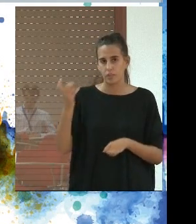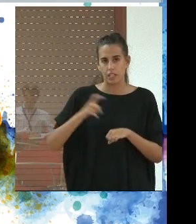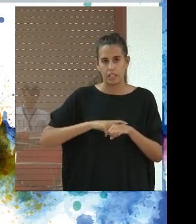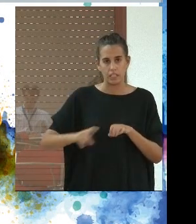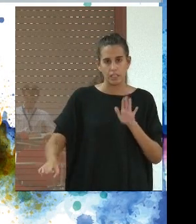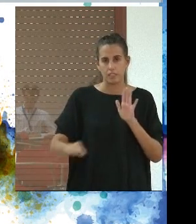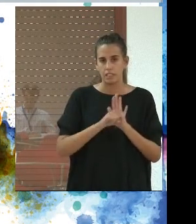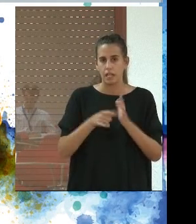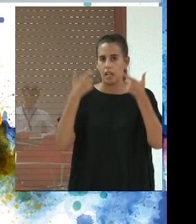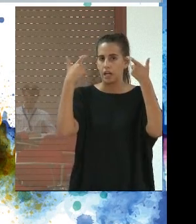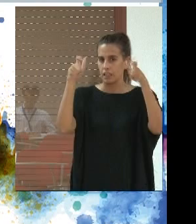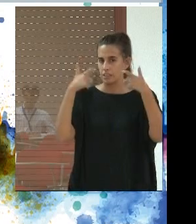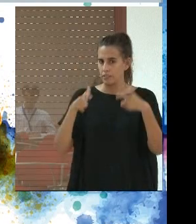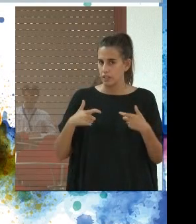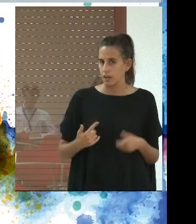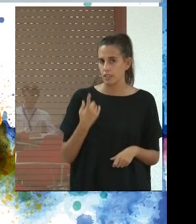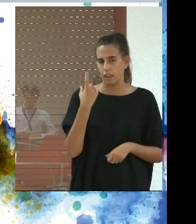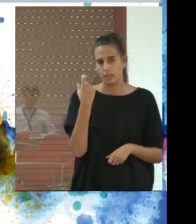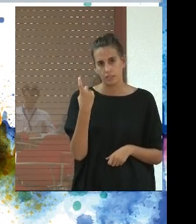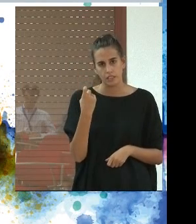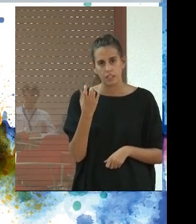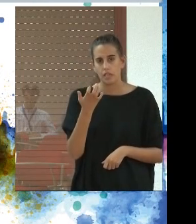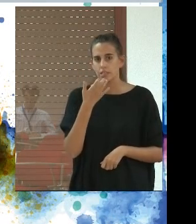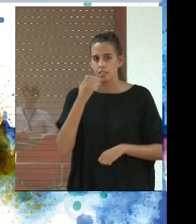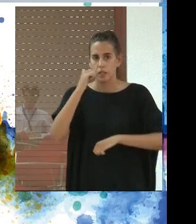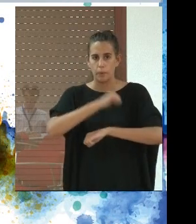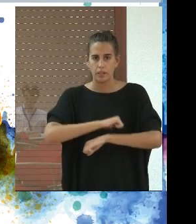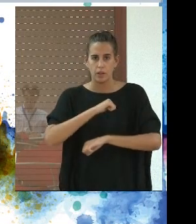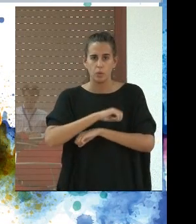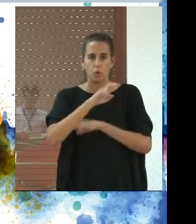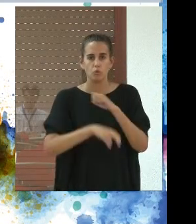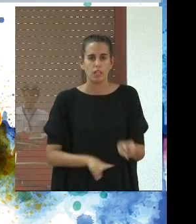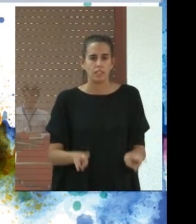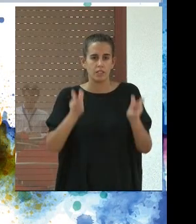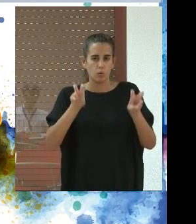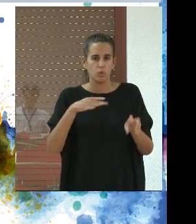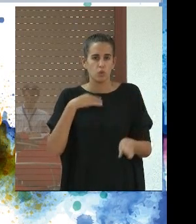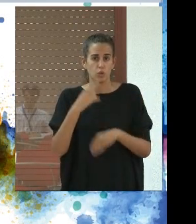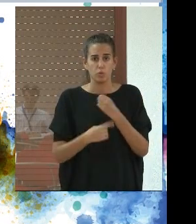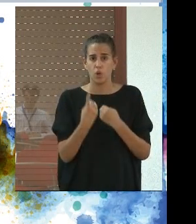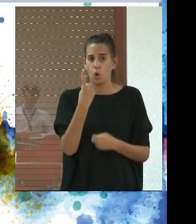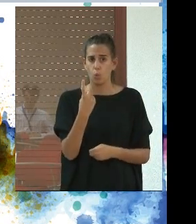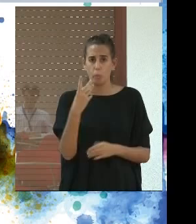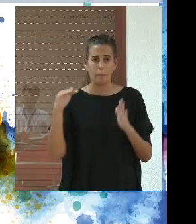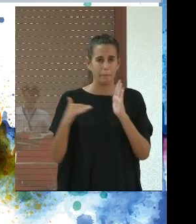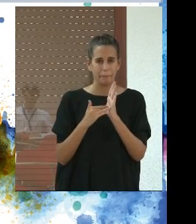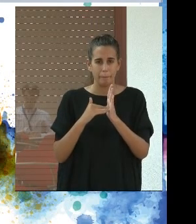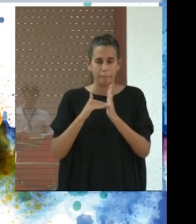wheelchair, the characteristic of the wheelchair. We have to classify the